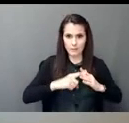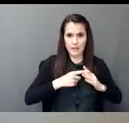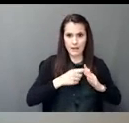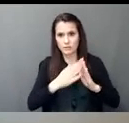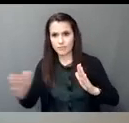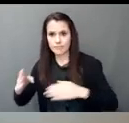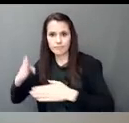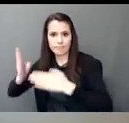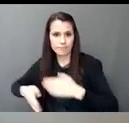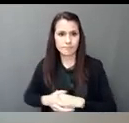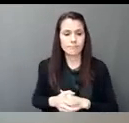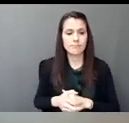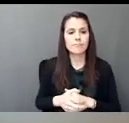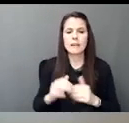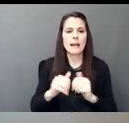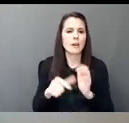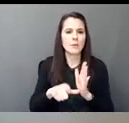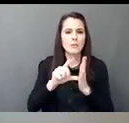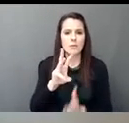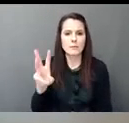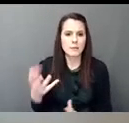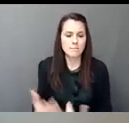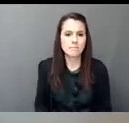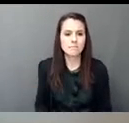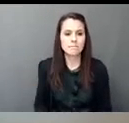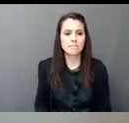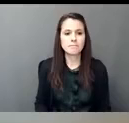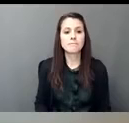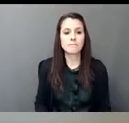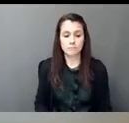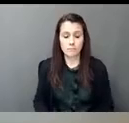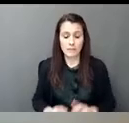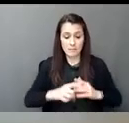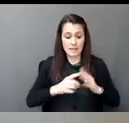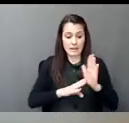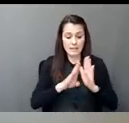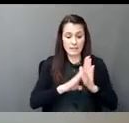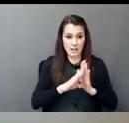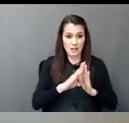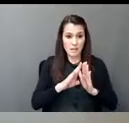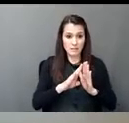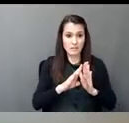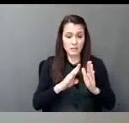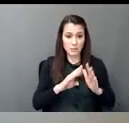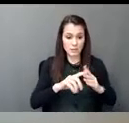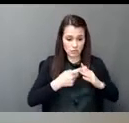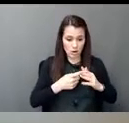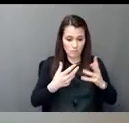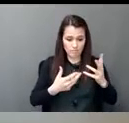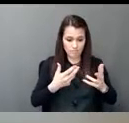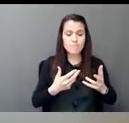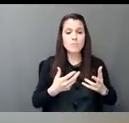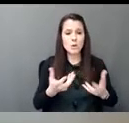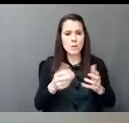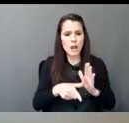So how do we review these websites? As early in the development cycle as we can, we want our review team